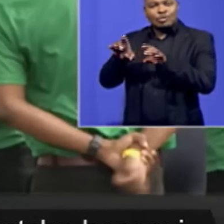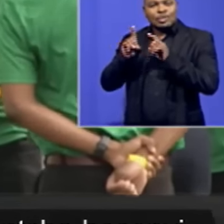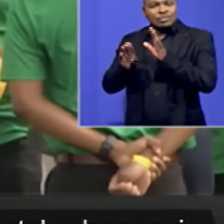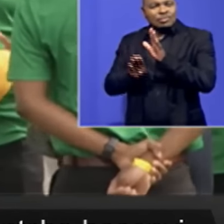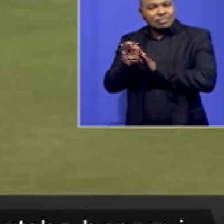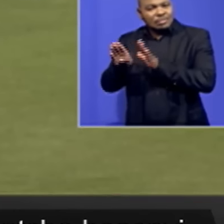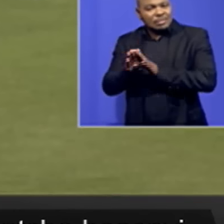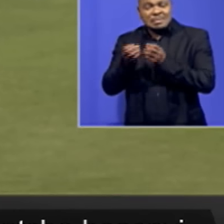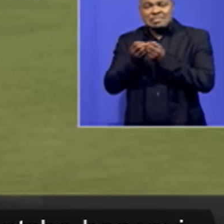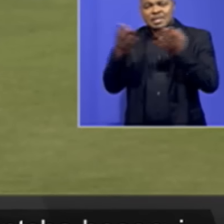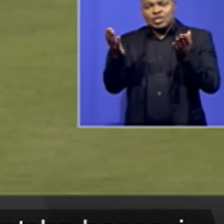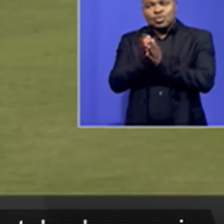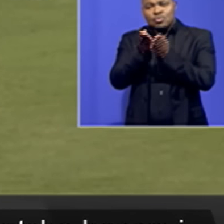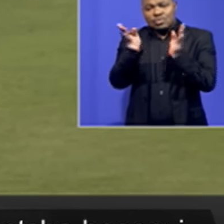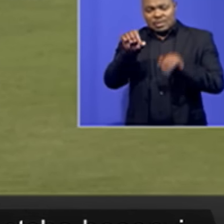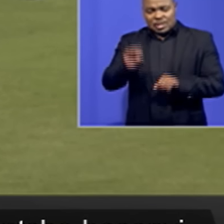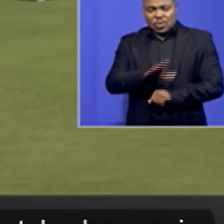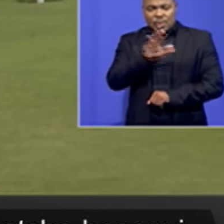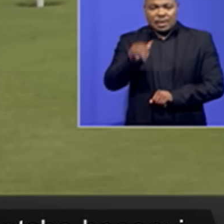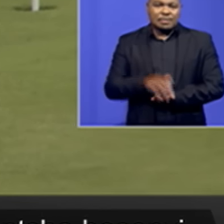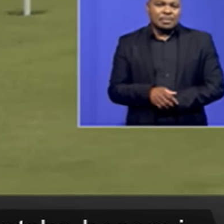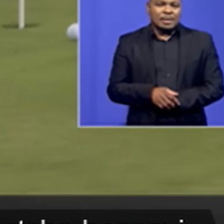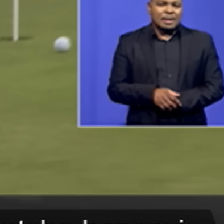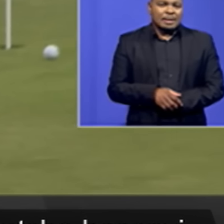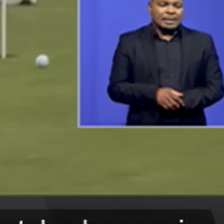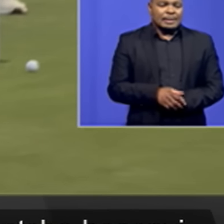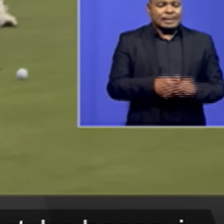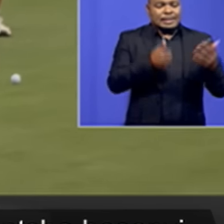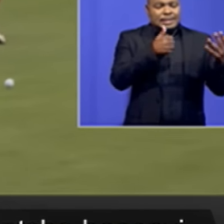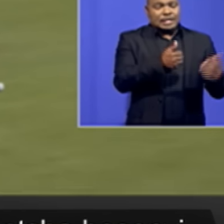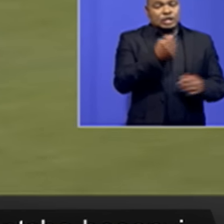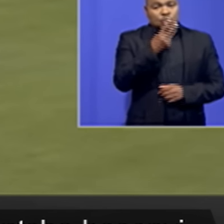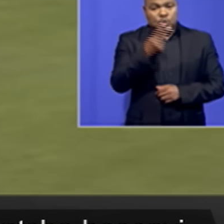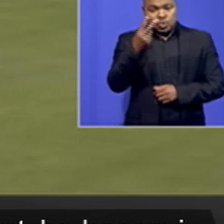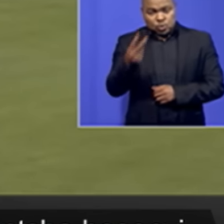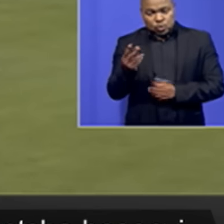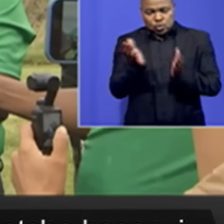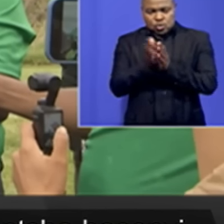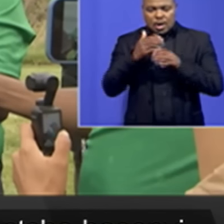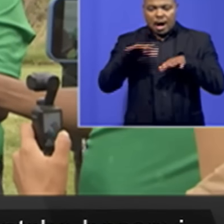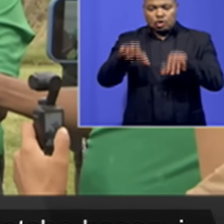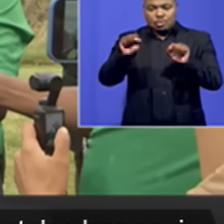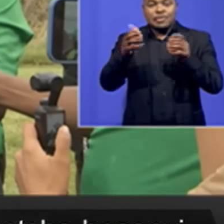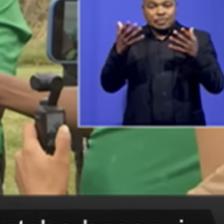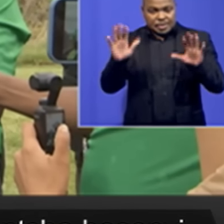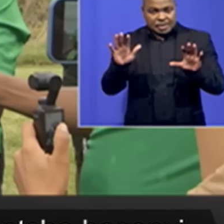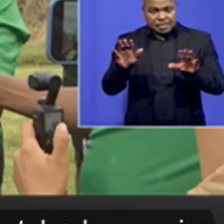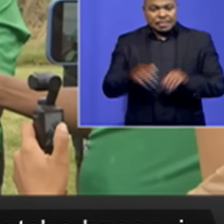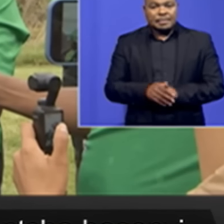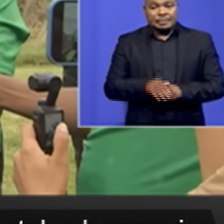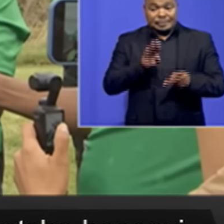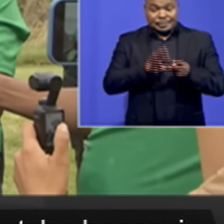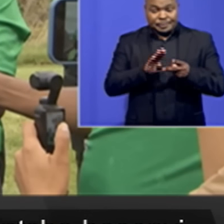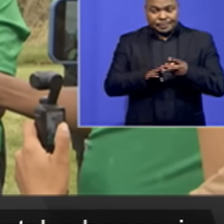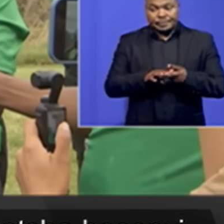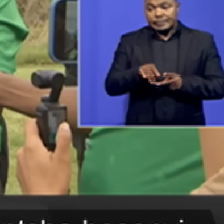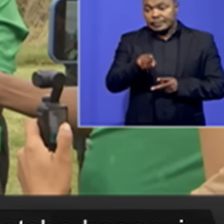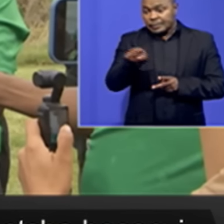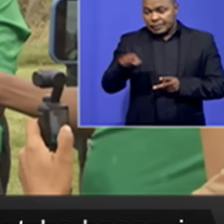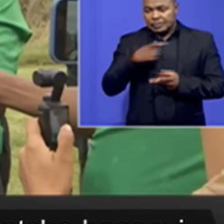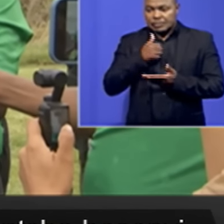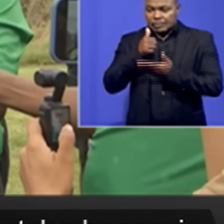tše magologolo ka nageng. It's adopted 622 schools, and it's participating in the